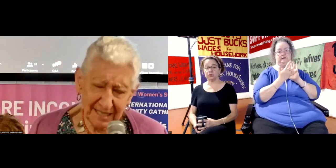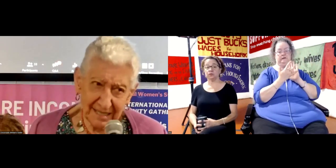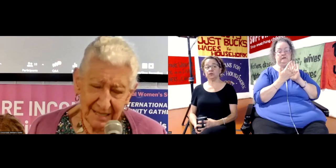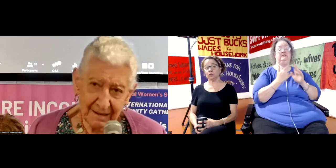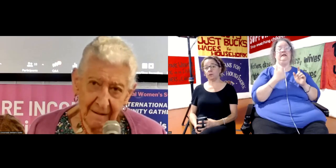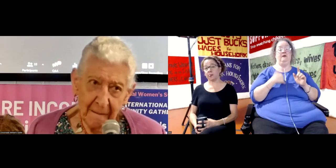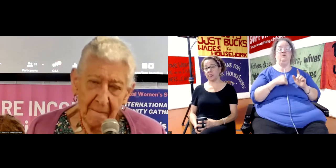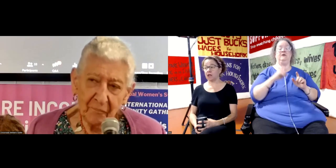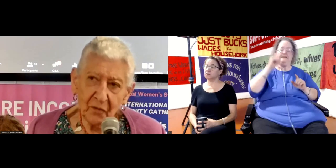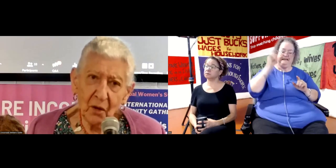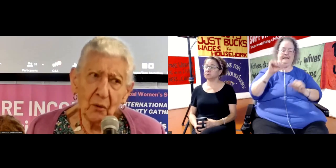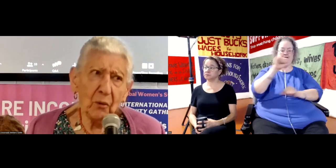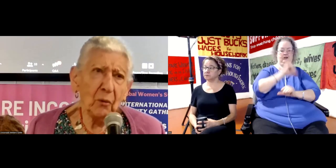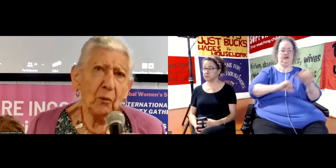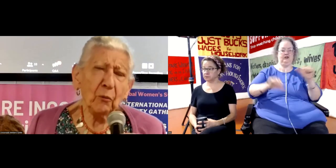end it.